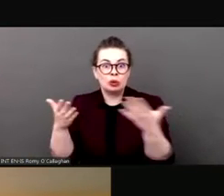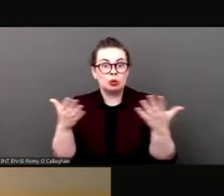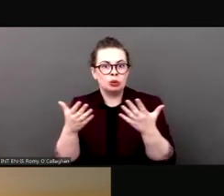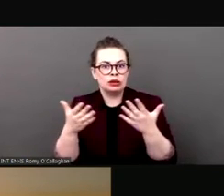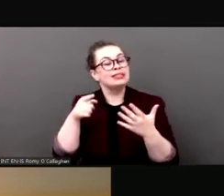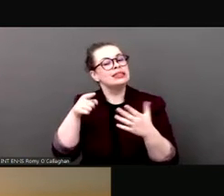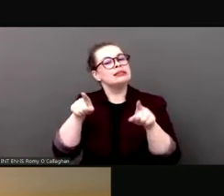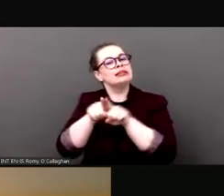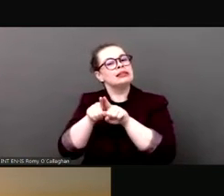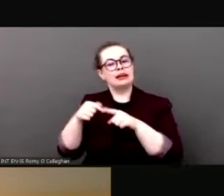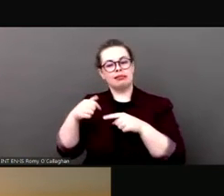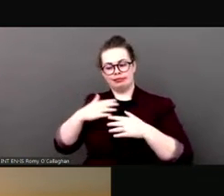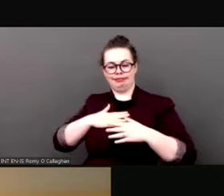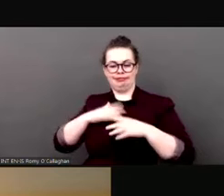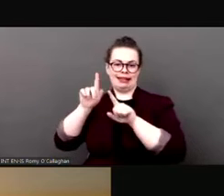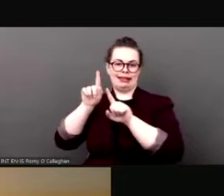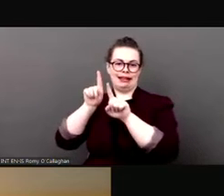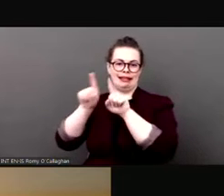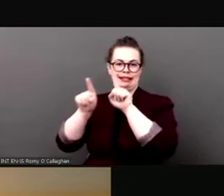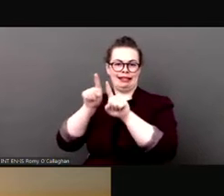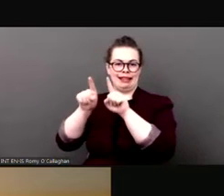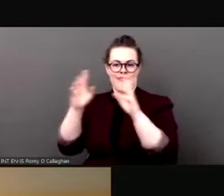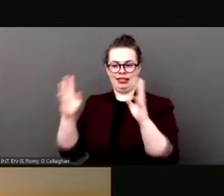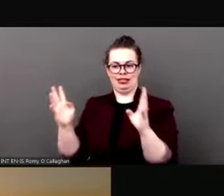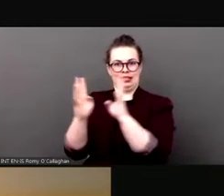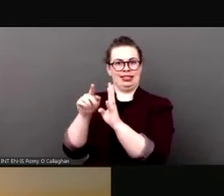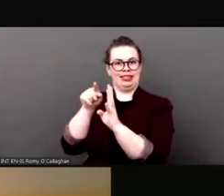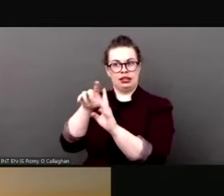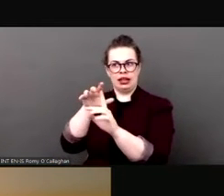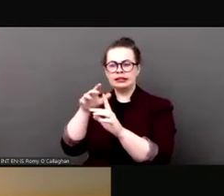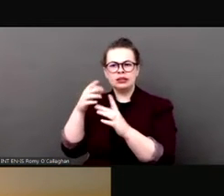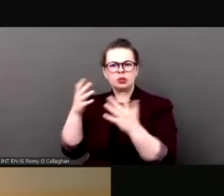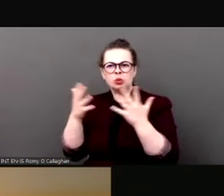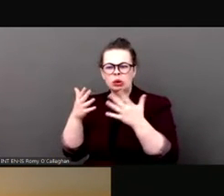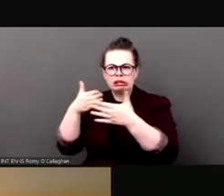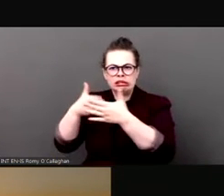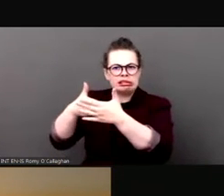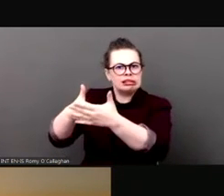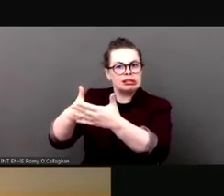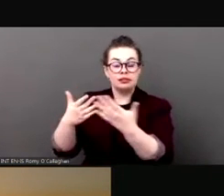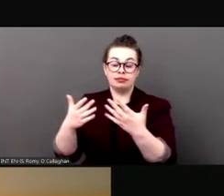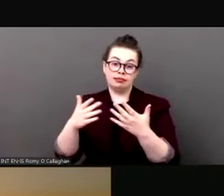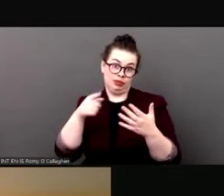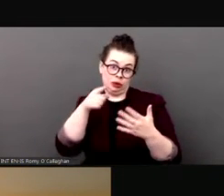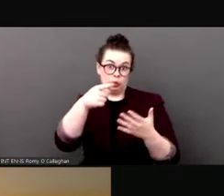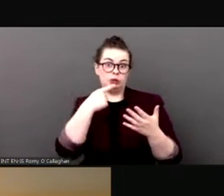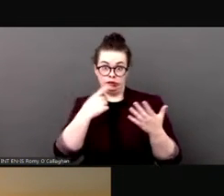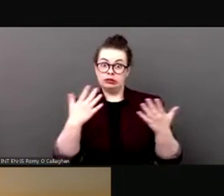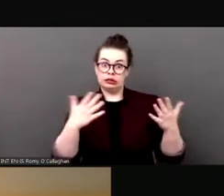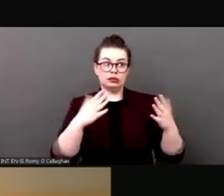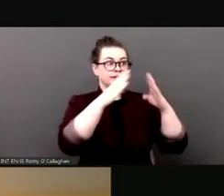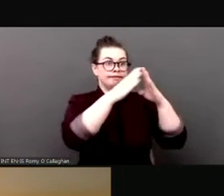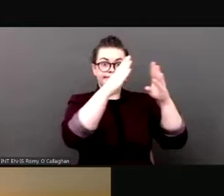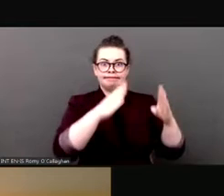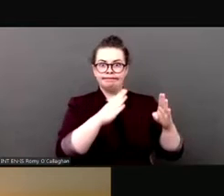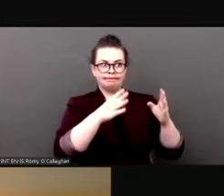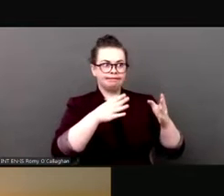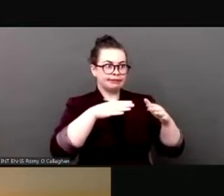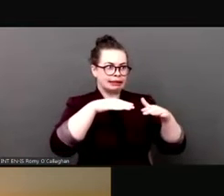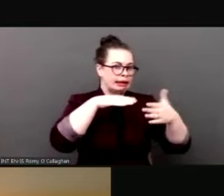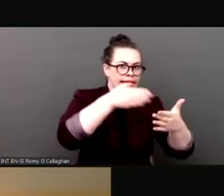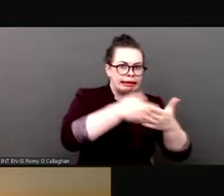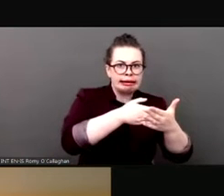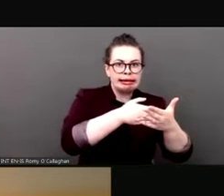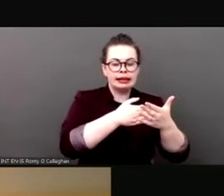session, identifying challenges, including, like you said, physical access, lack of reasonable accommodation, lack of